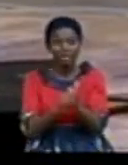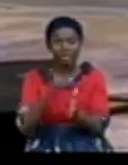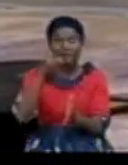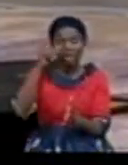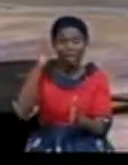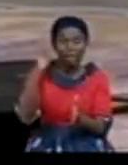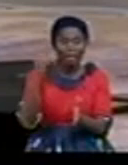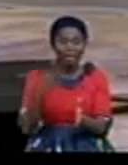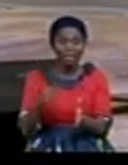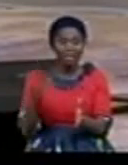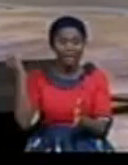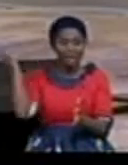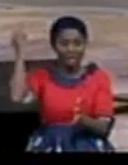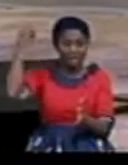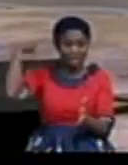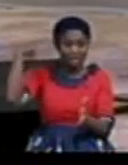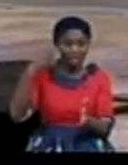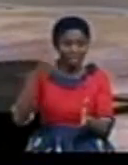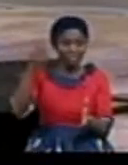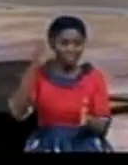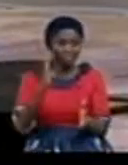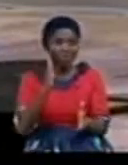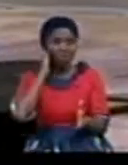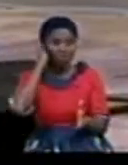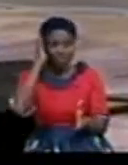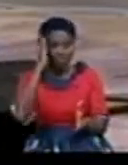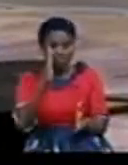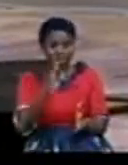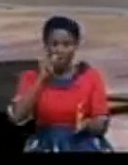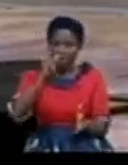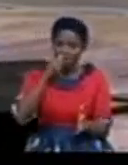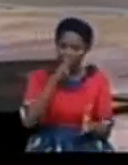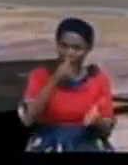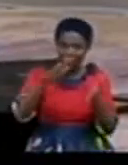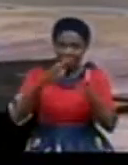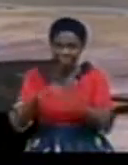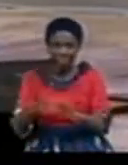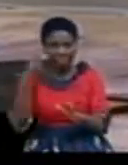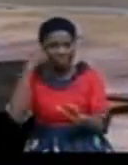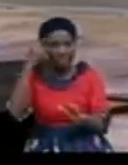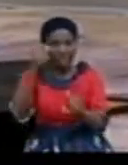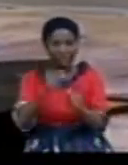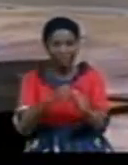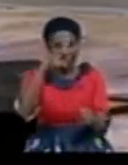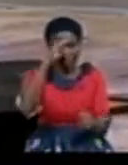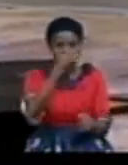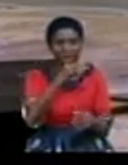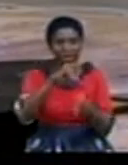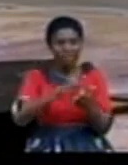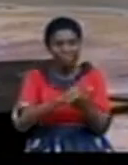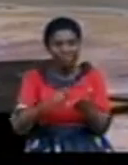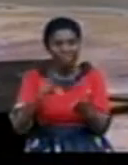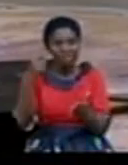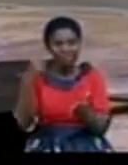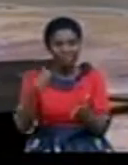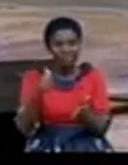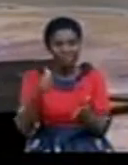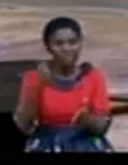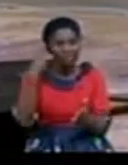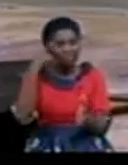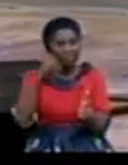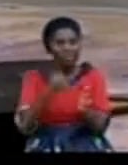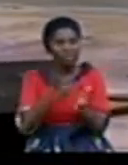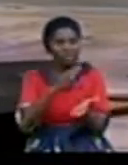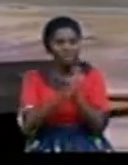should taste death for every man. And then in verse 10, it says, for it became him for